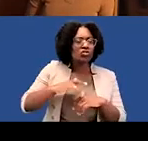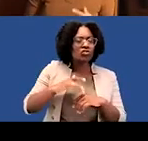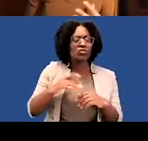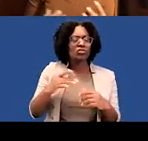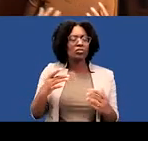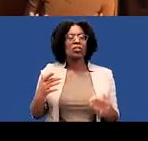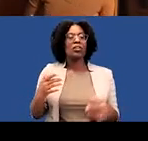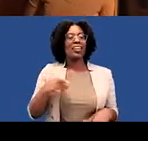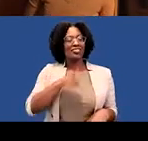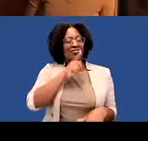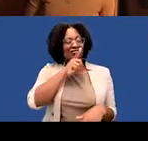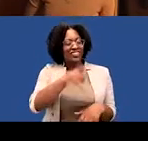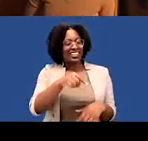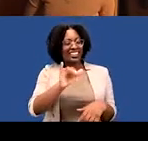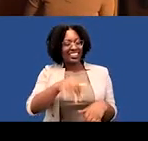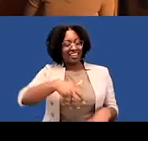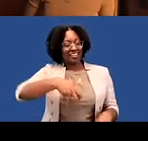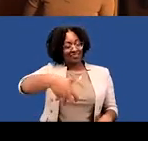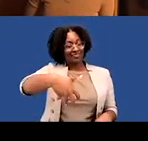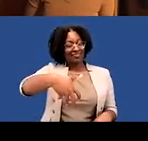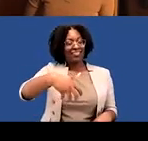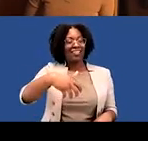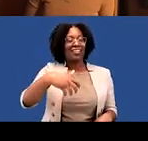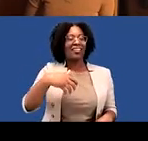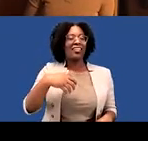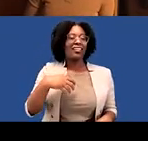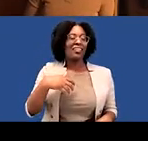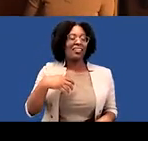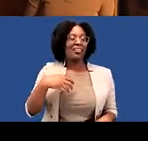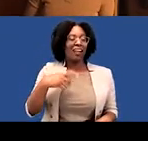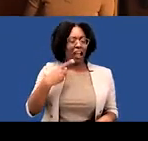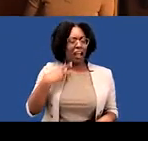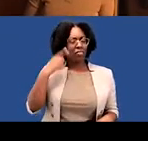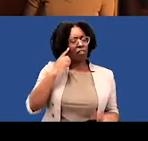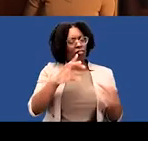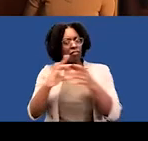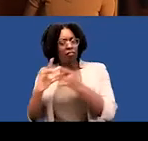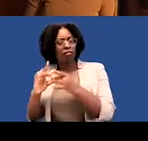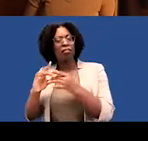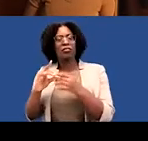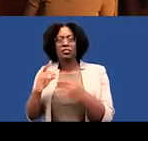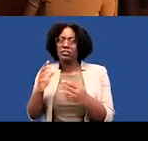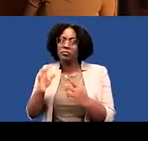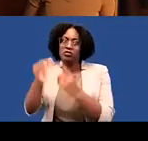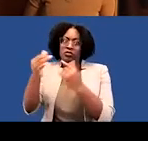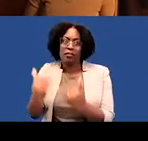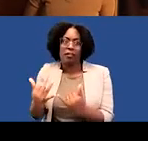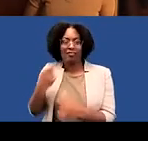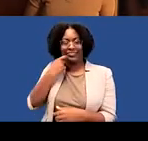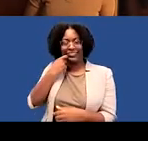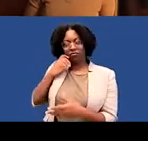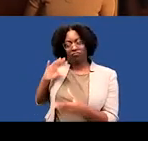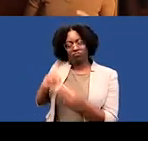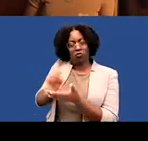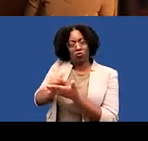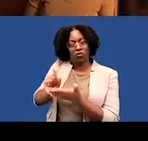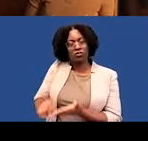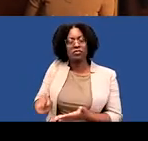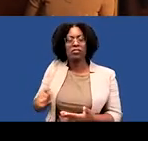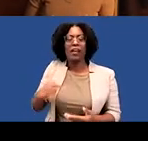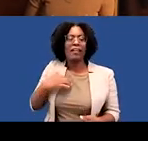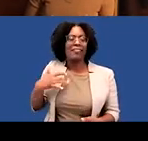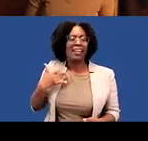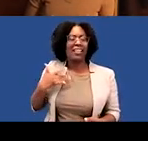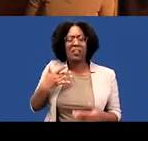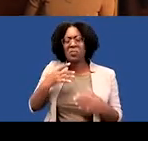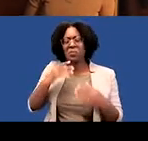or crying at any moment, especially in these past couple of weeks. And so thinking about the